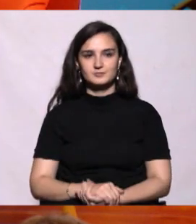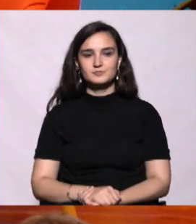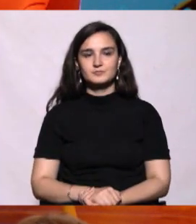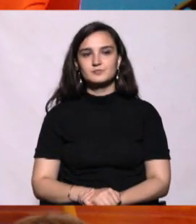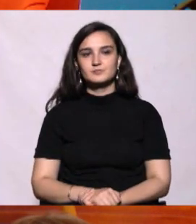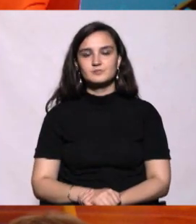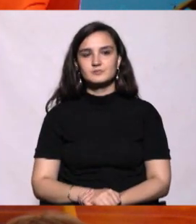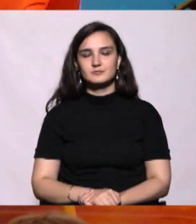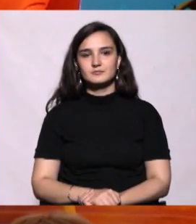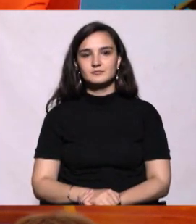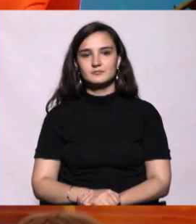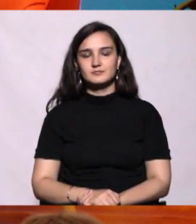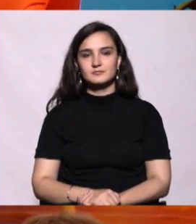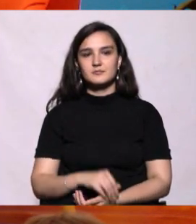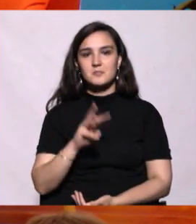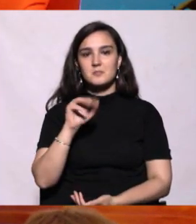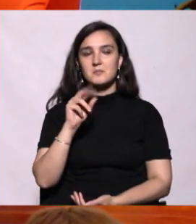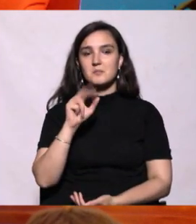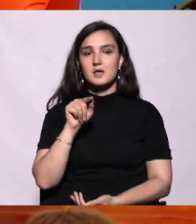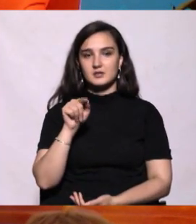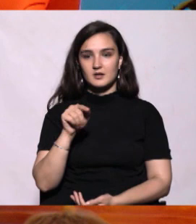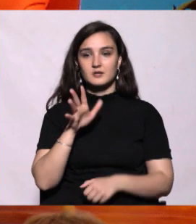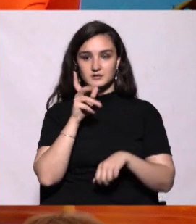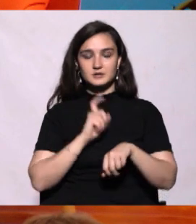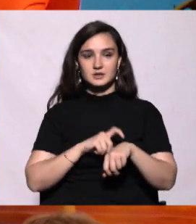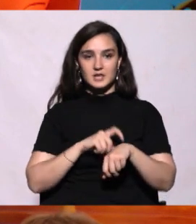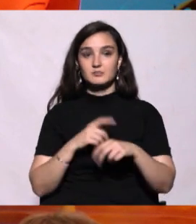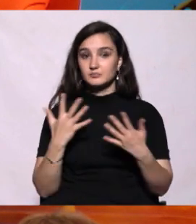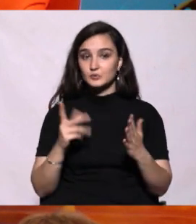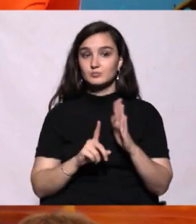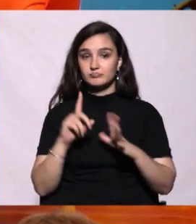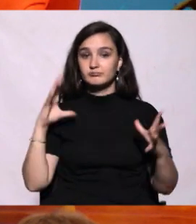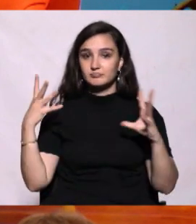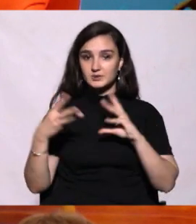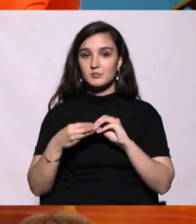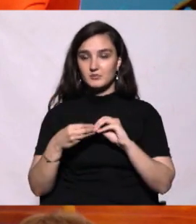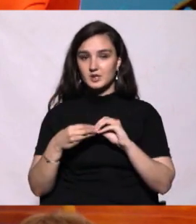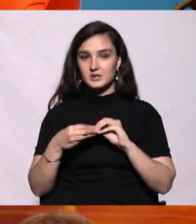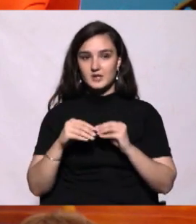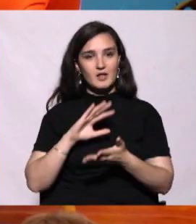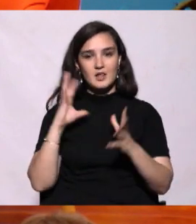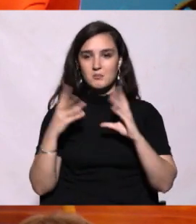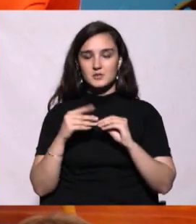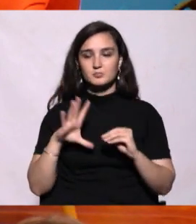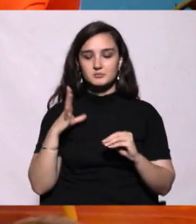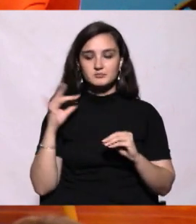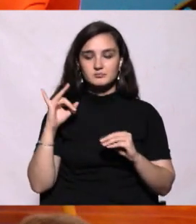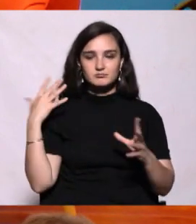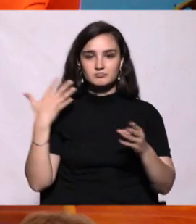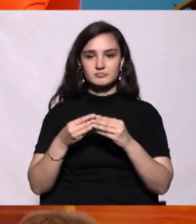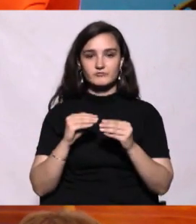Well now, I think Ms. Maka, it is time to summarize everything we've talked